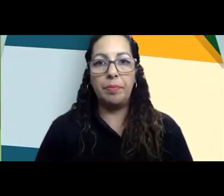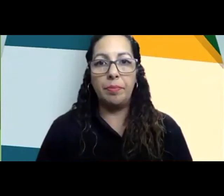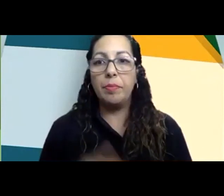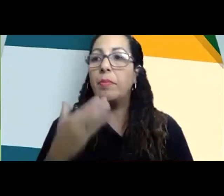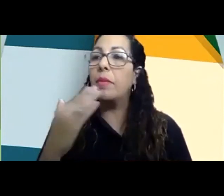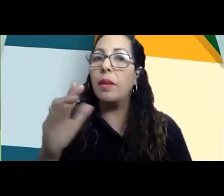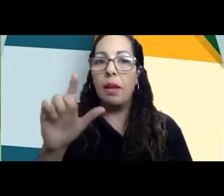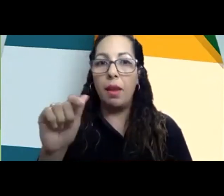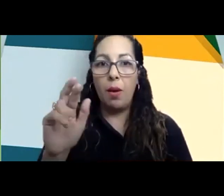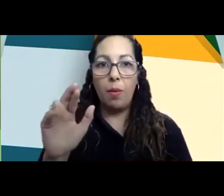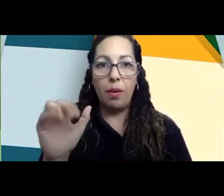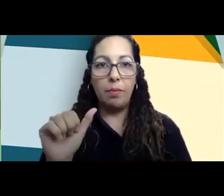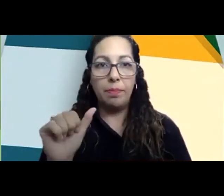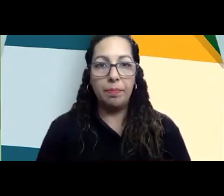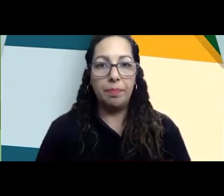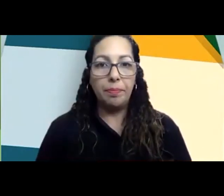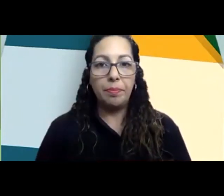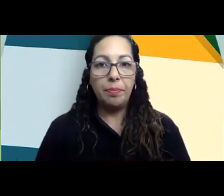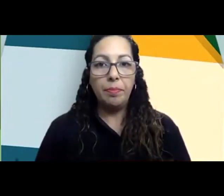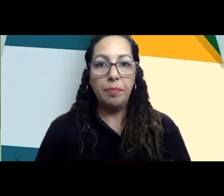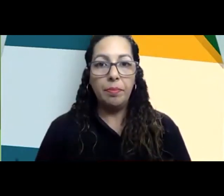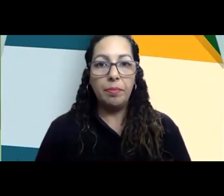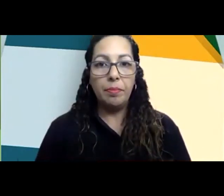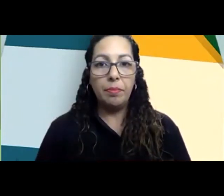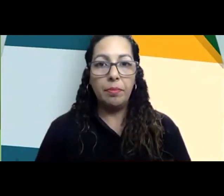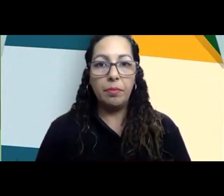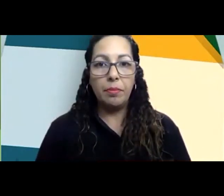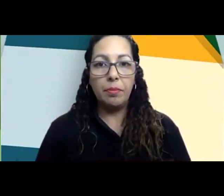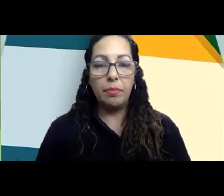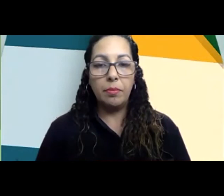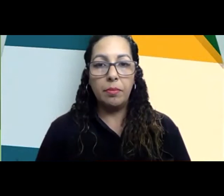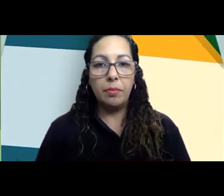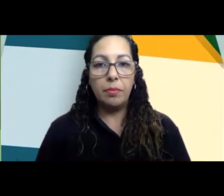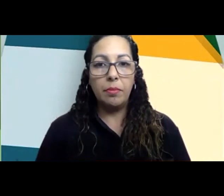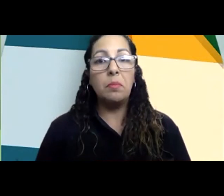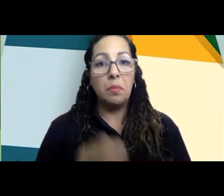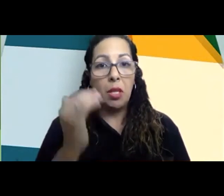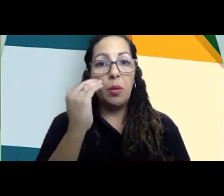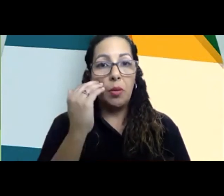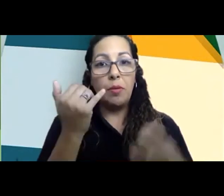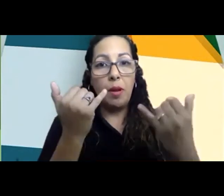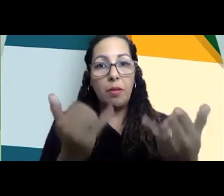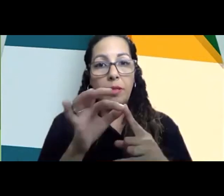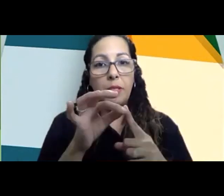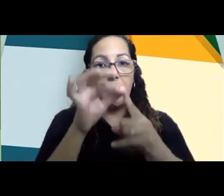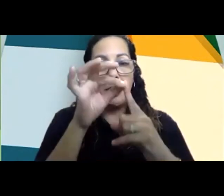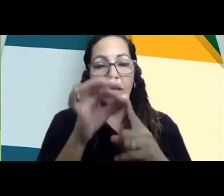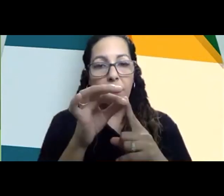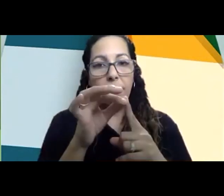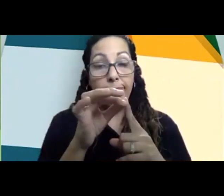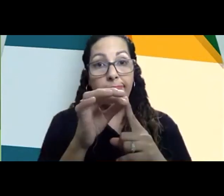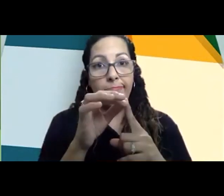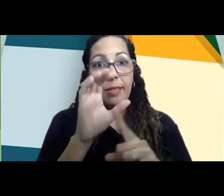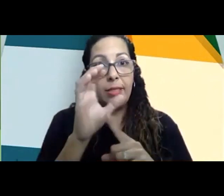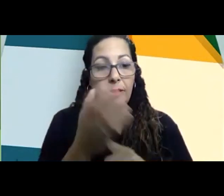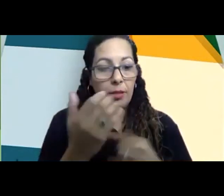Laura. Well, all you know, the circumstances and special conditions that we have